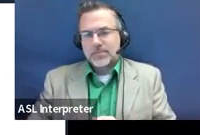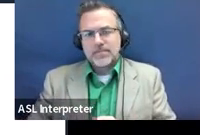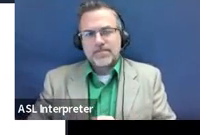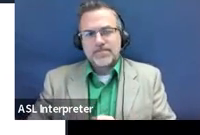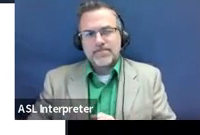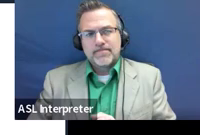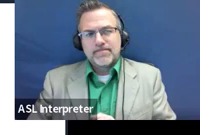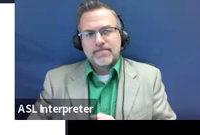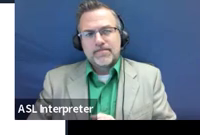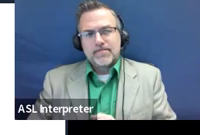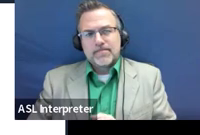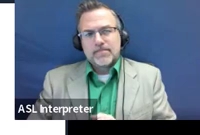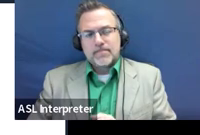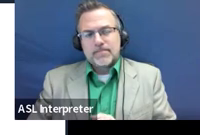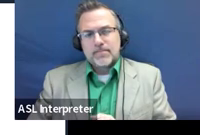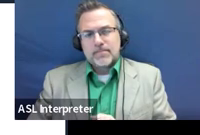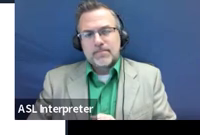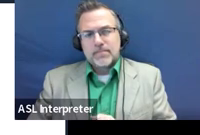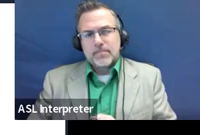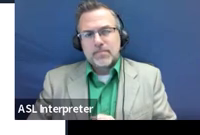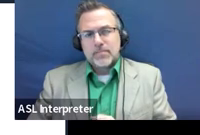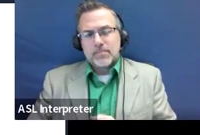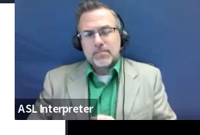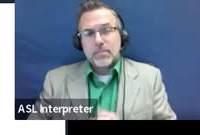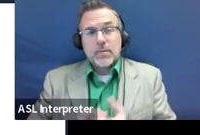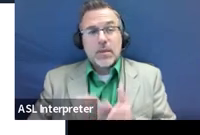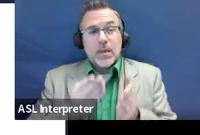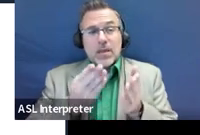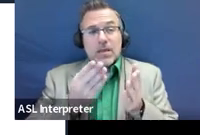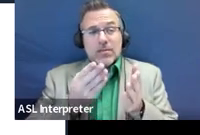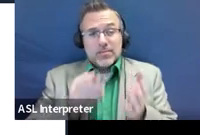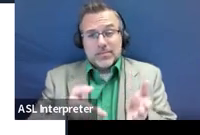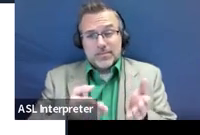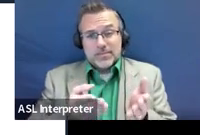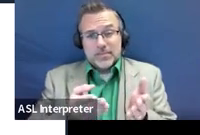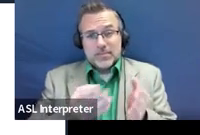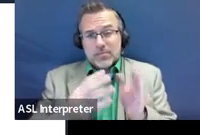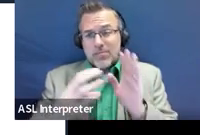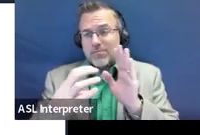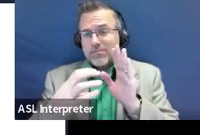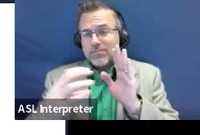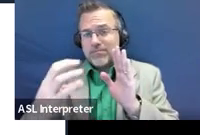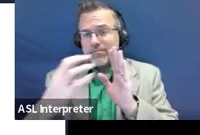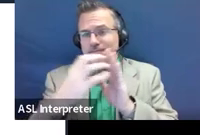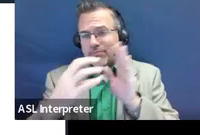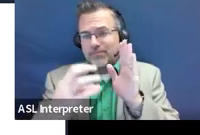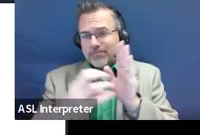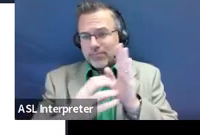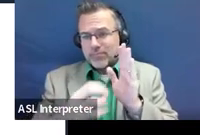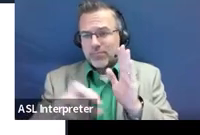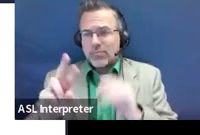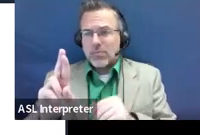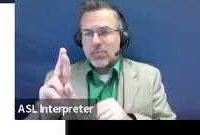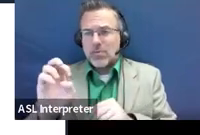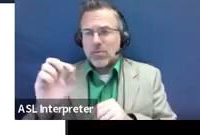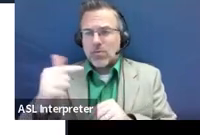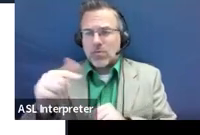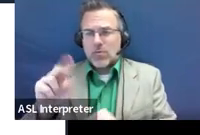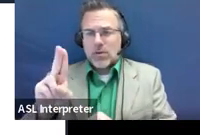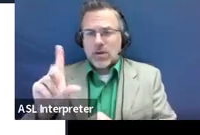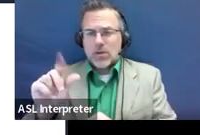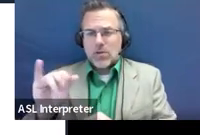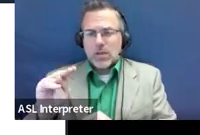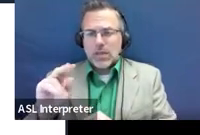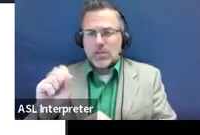snippet of the requirements from the regulations. So this is taken